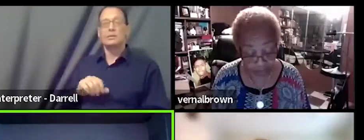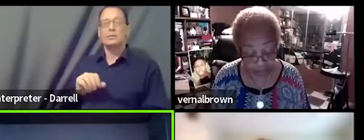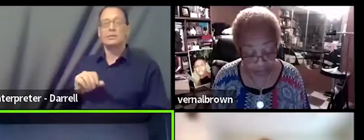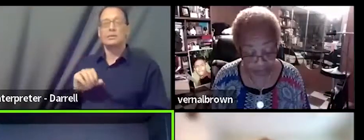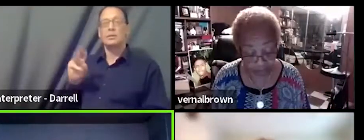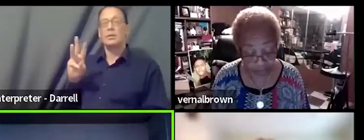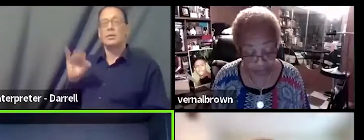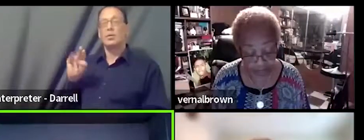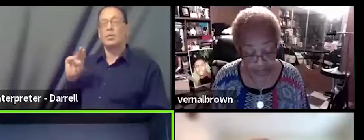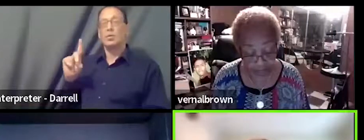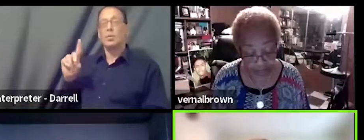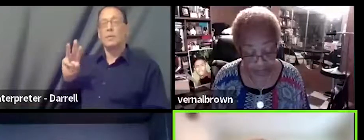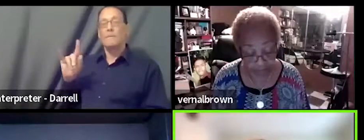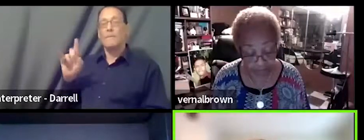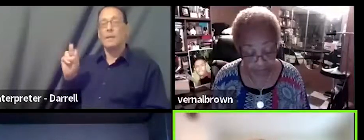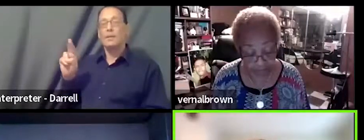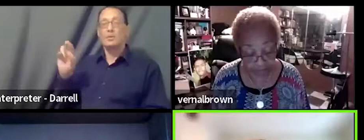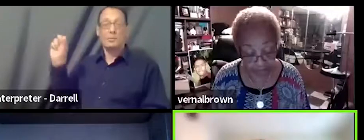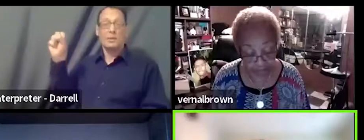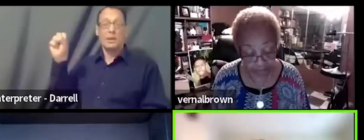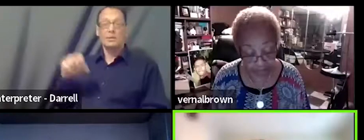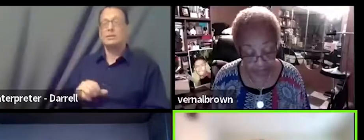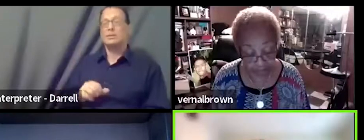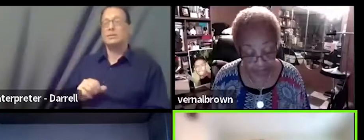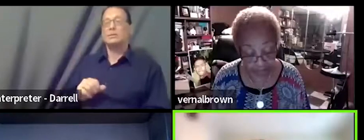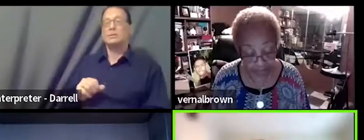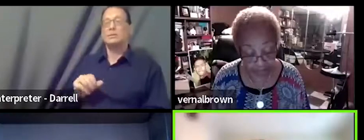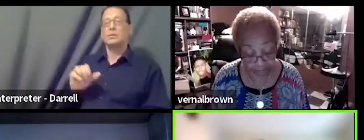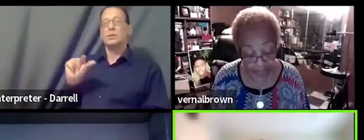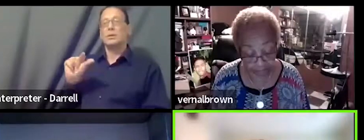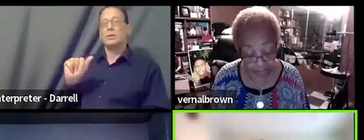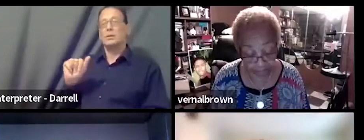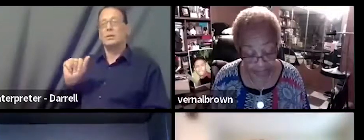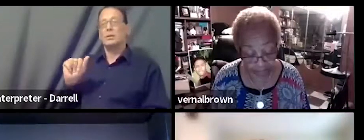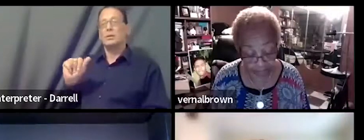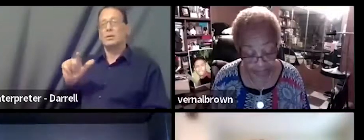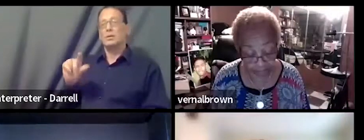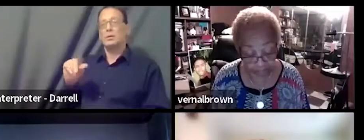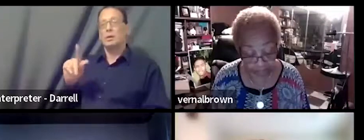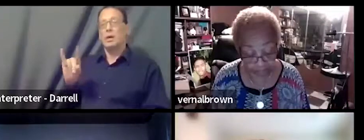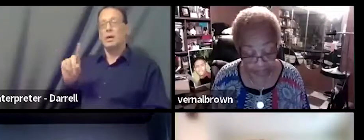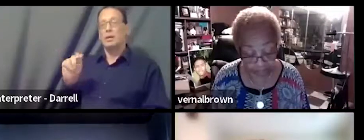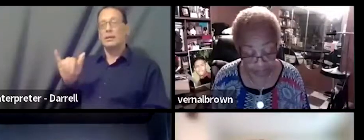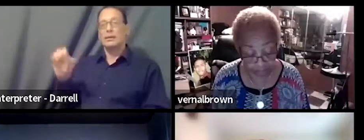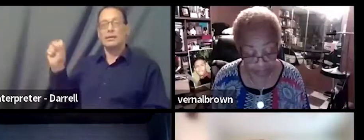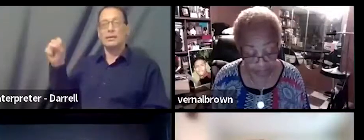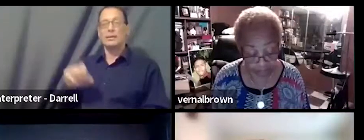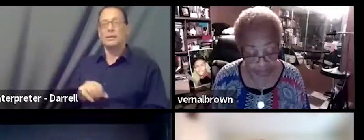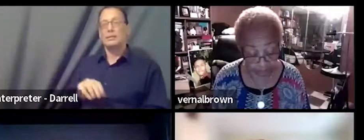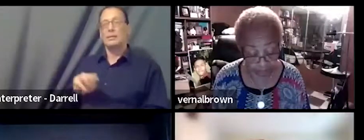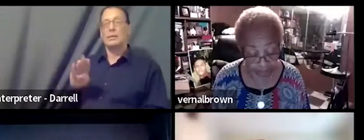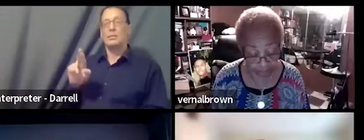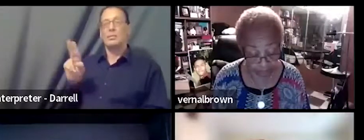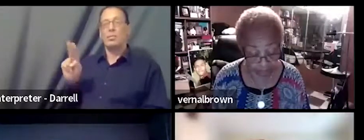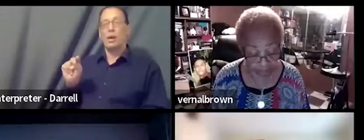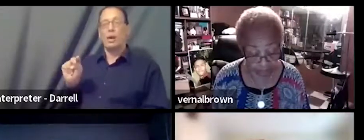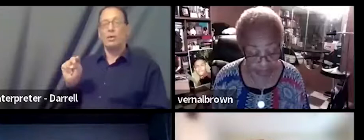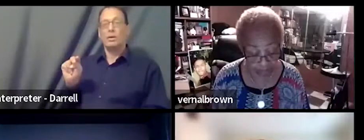Commissioner Windmiller. Aye. Commissioner Galladay. Yes. Commissioner Brown.